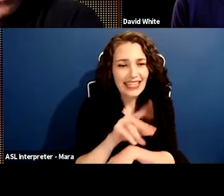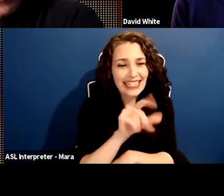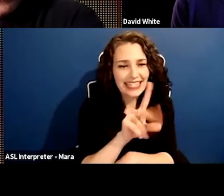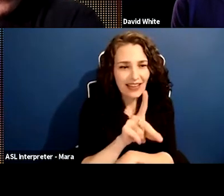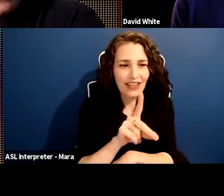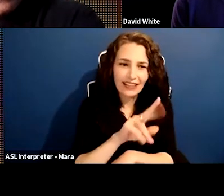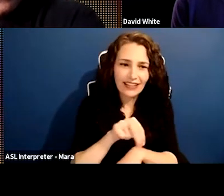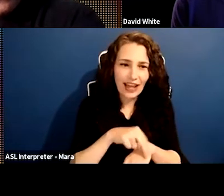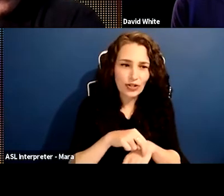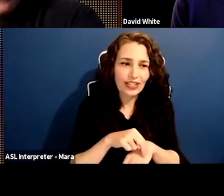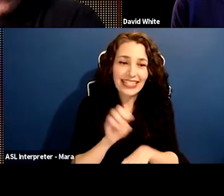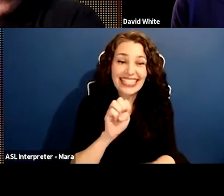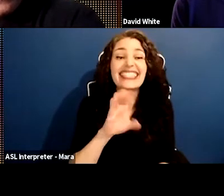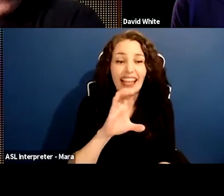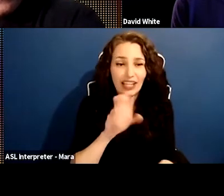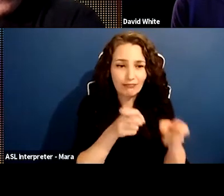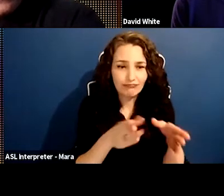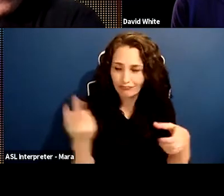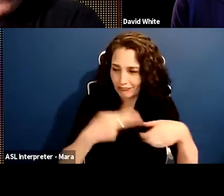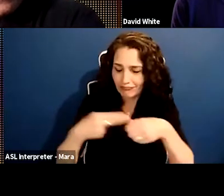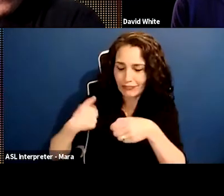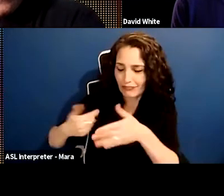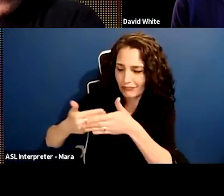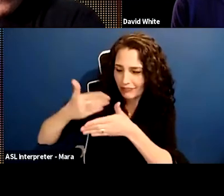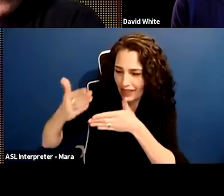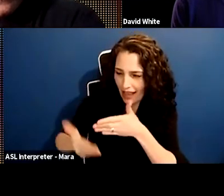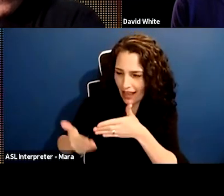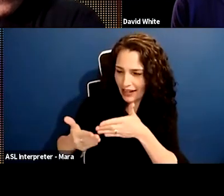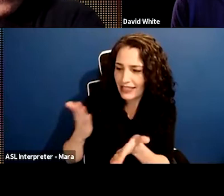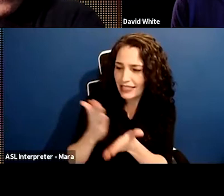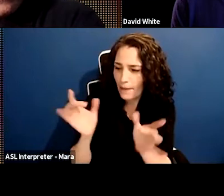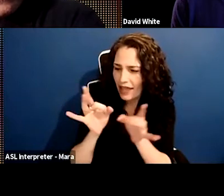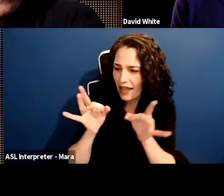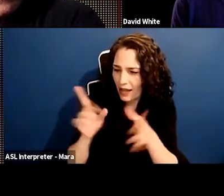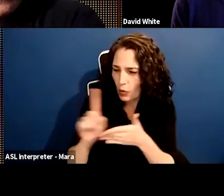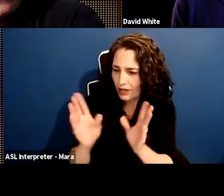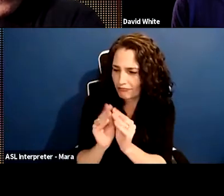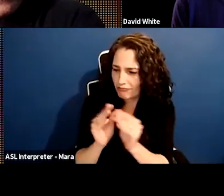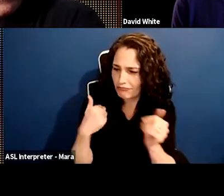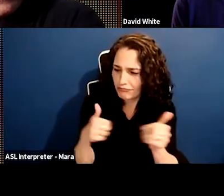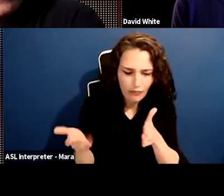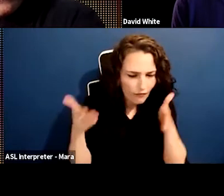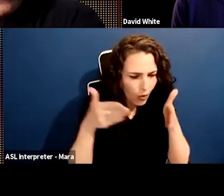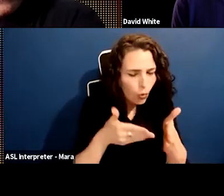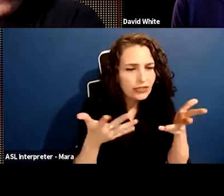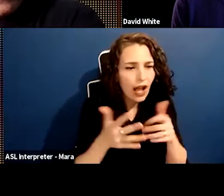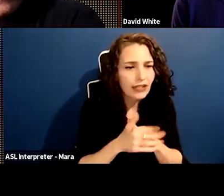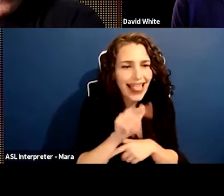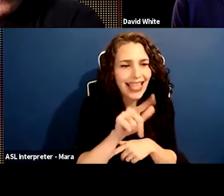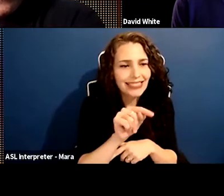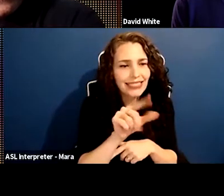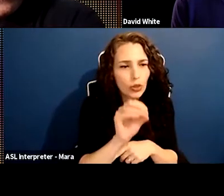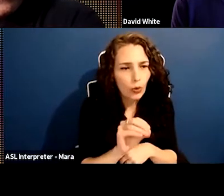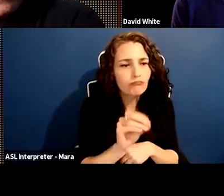Director, are joining us as we near the end of our Stop the Hate Week Summit. We're turning our focus on Latino